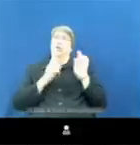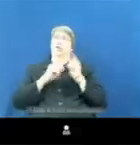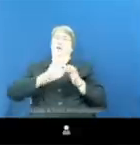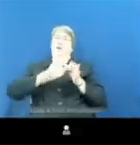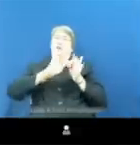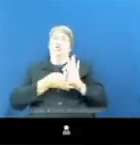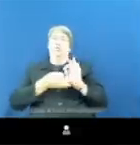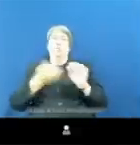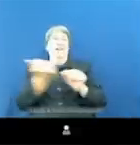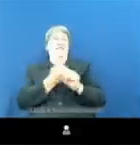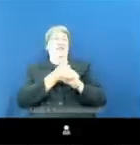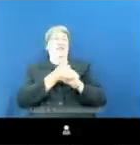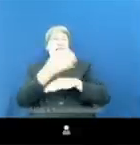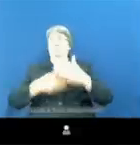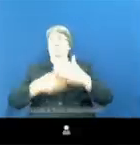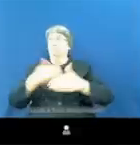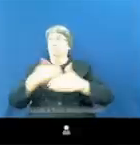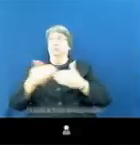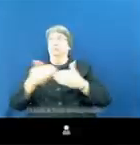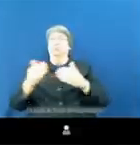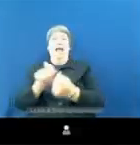accurately.